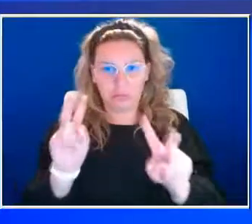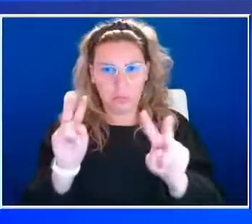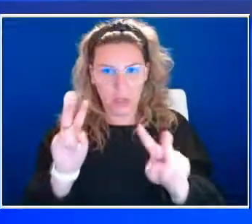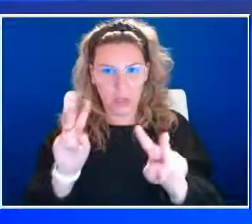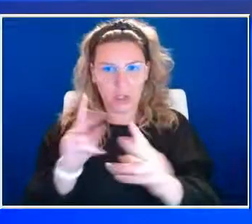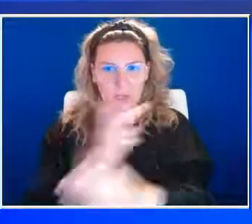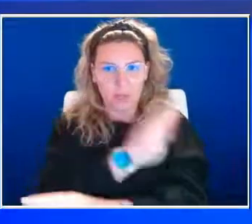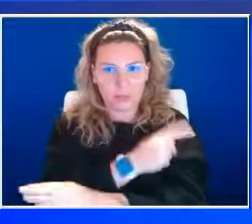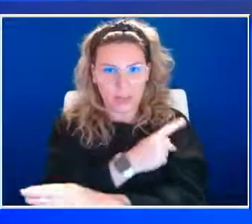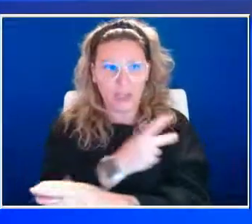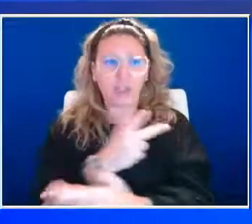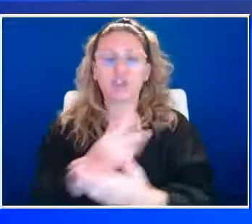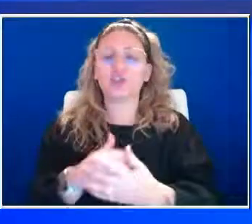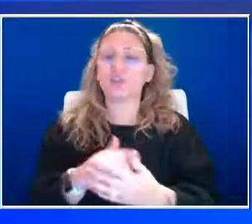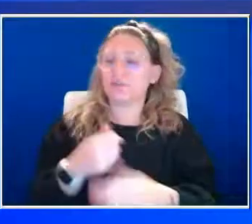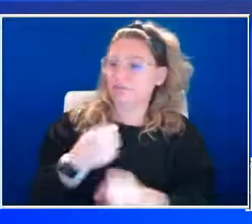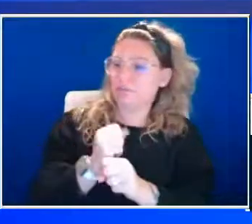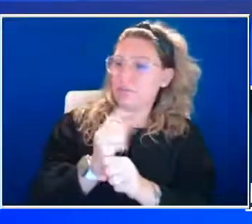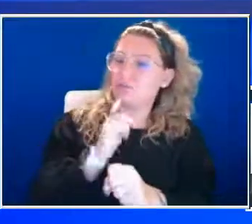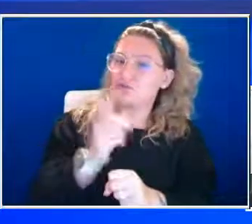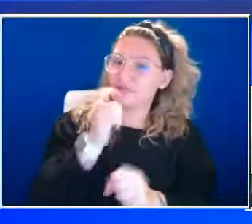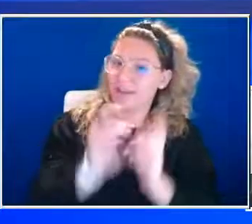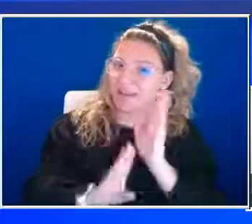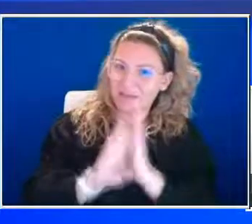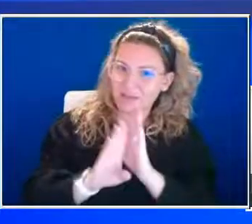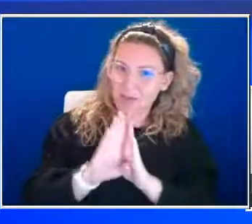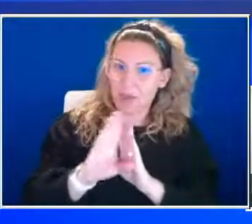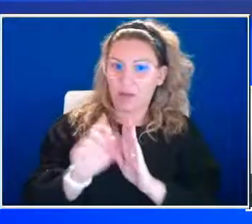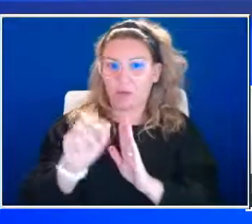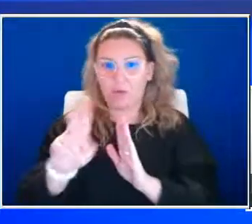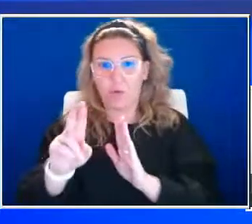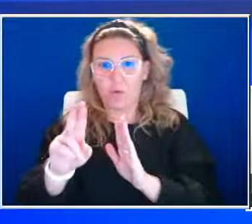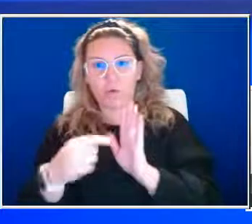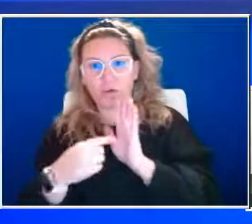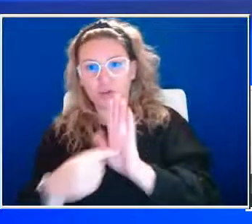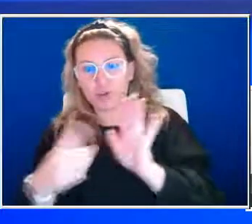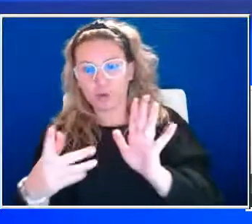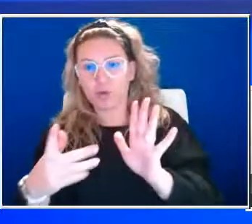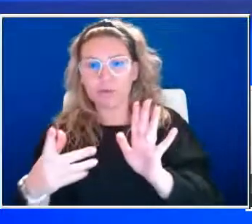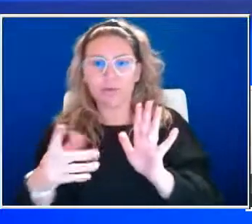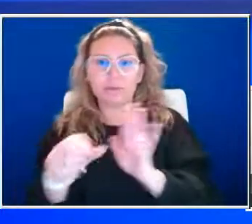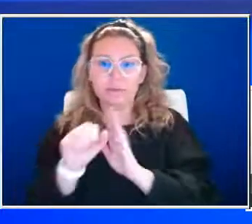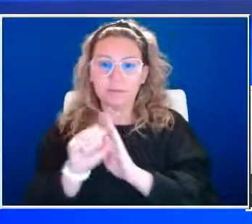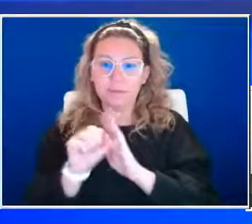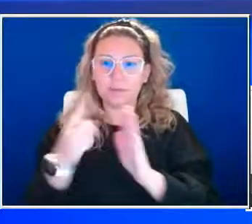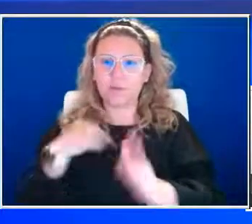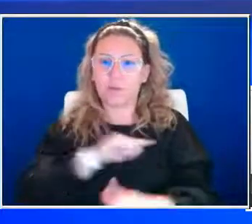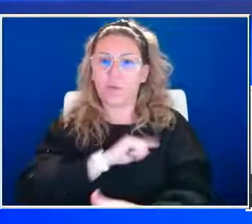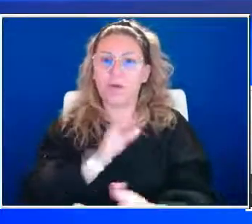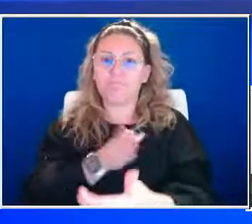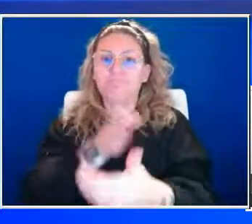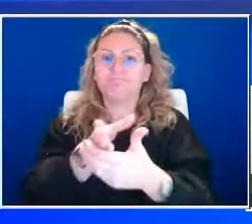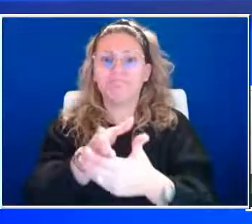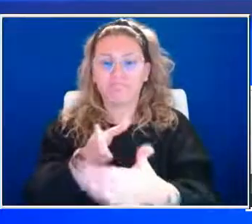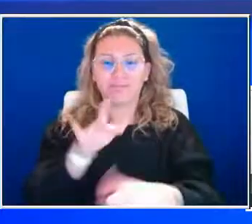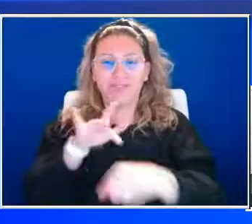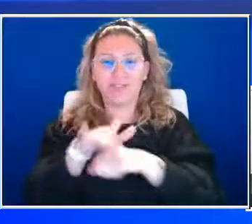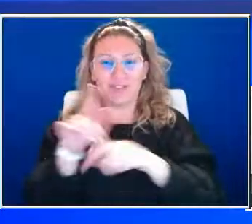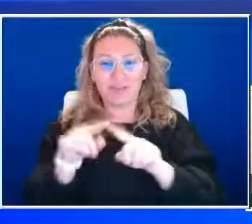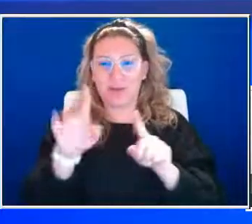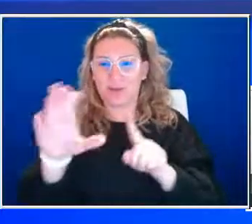make sure that she doesn't develop it, or if she does start to show signs, we intervene early. But Melanie's surgery was